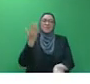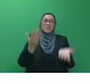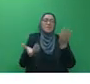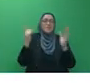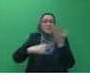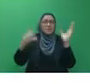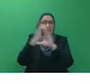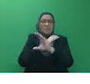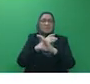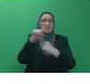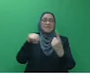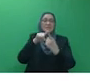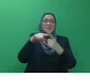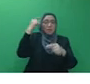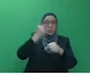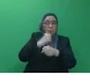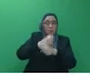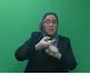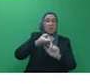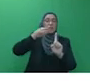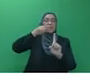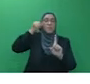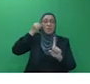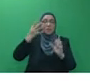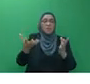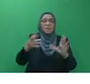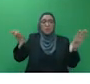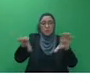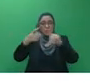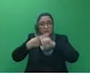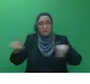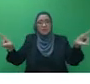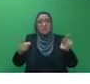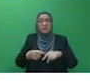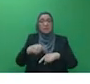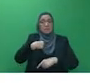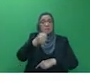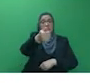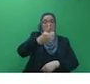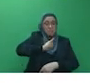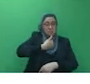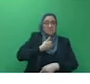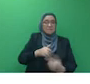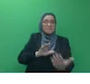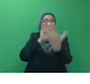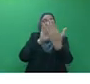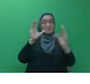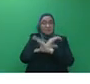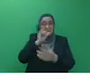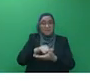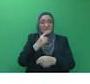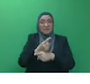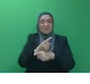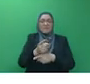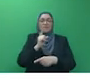are going to face these challenges and these realities as well um so i don't know how this would apply to to